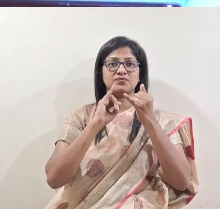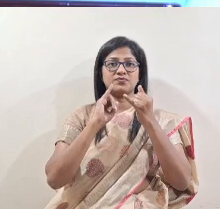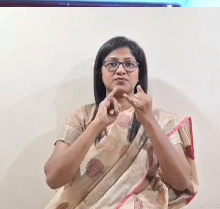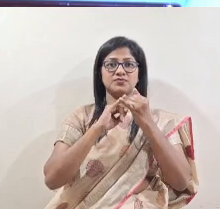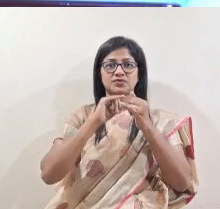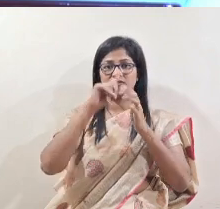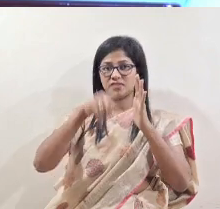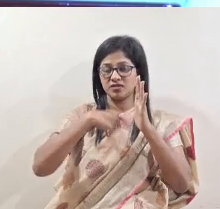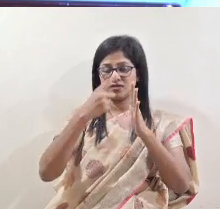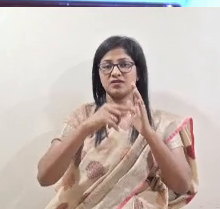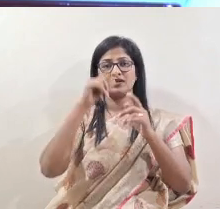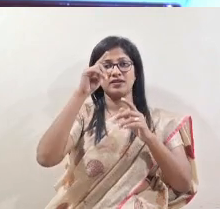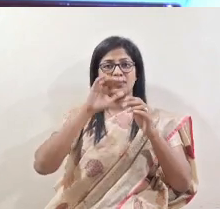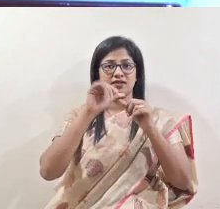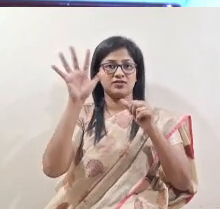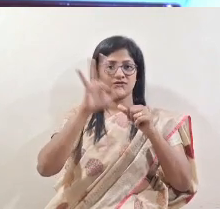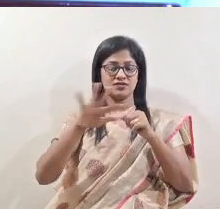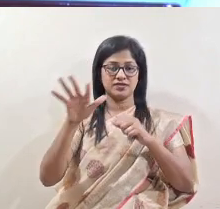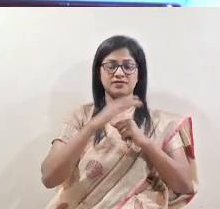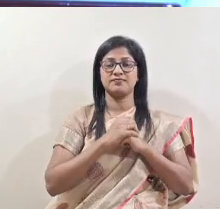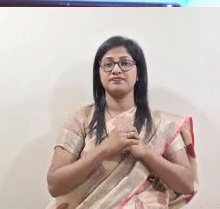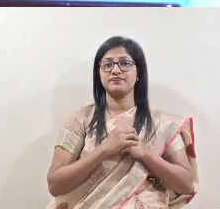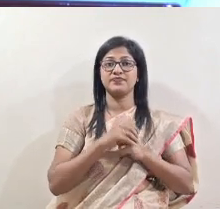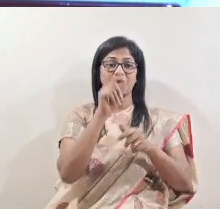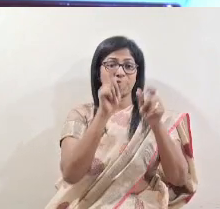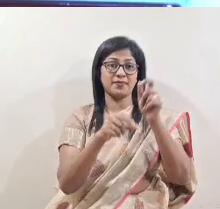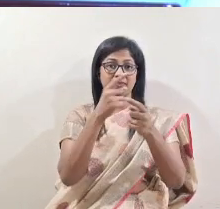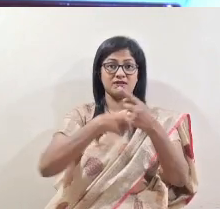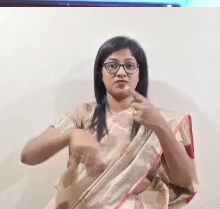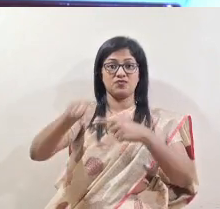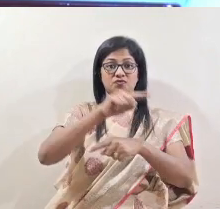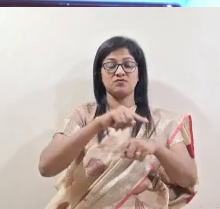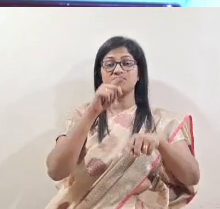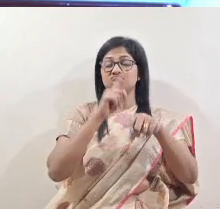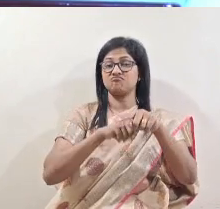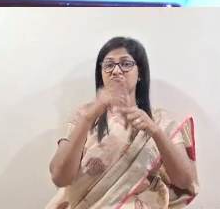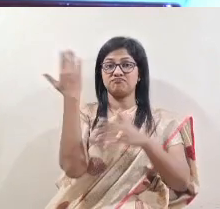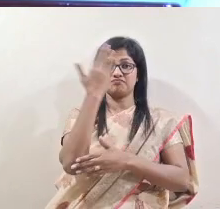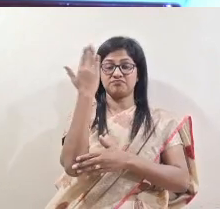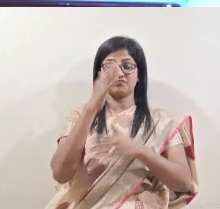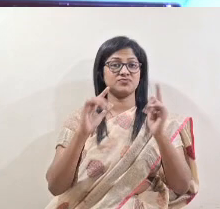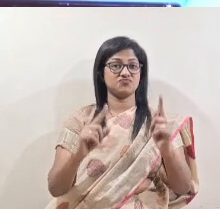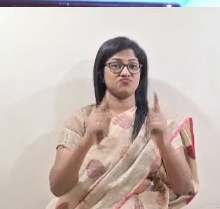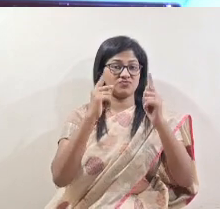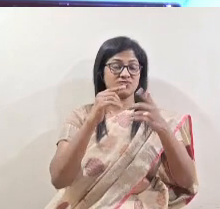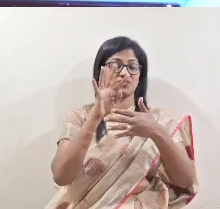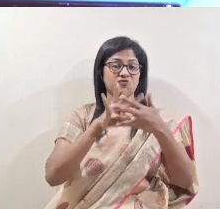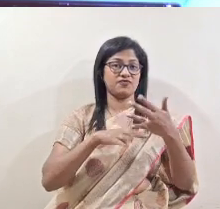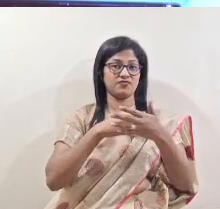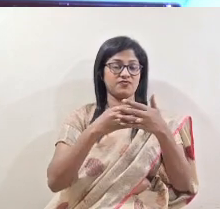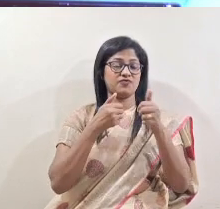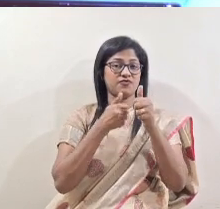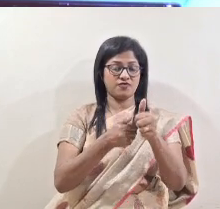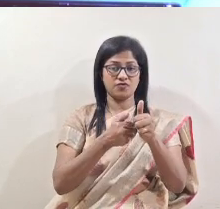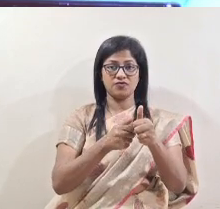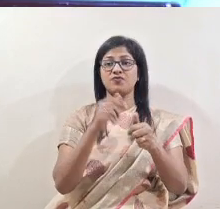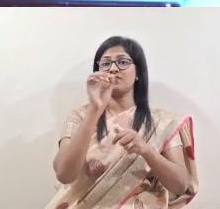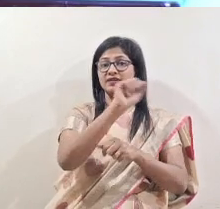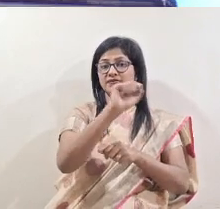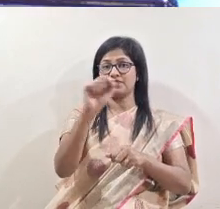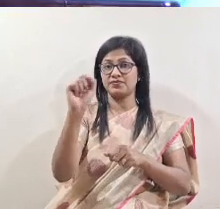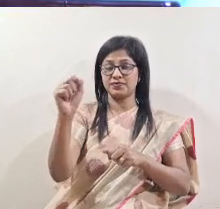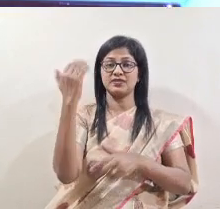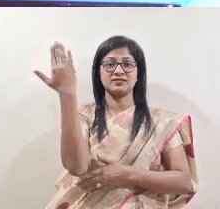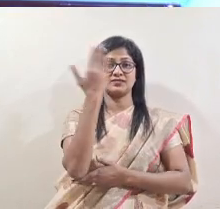So now for the participants, I would like to request all the participants that follow the presentation time strictly. Each